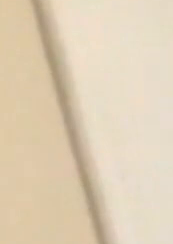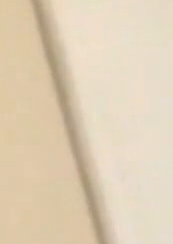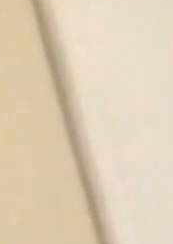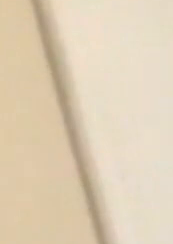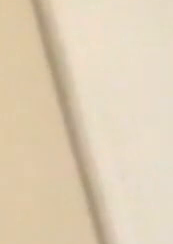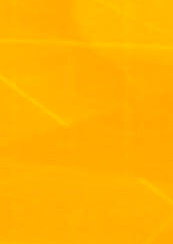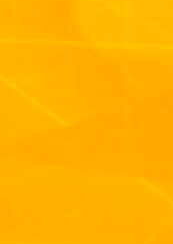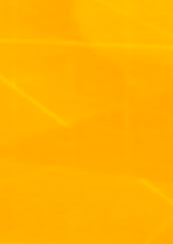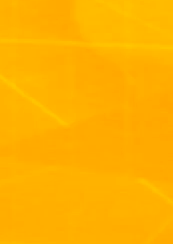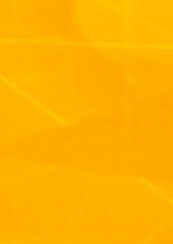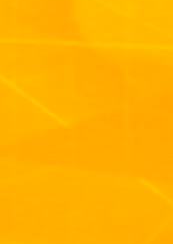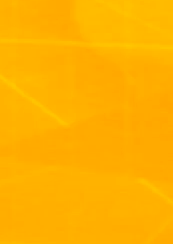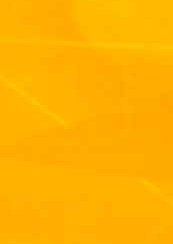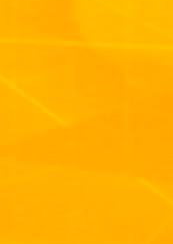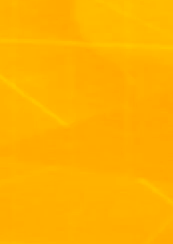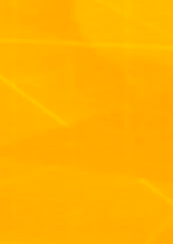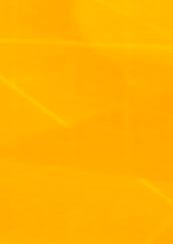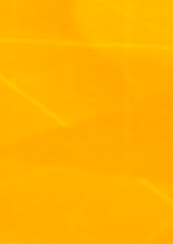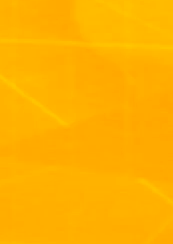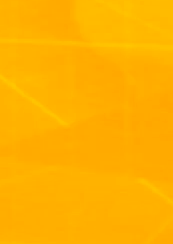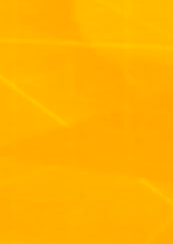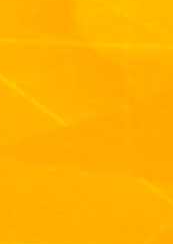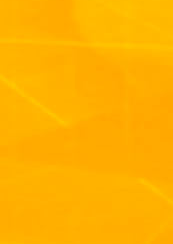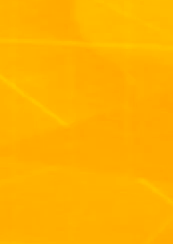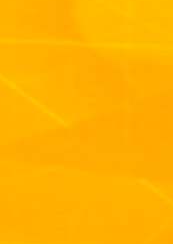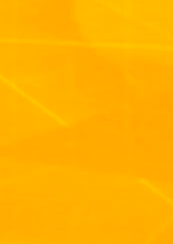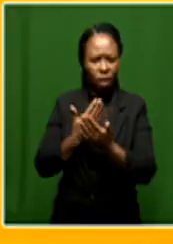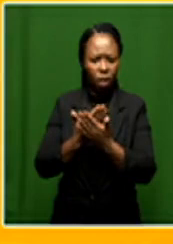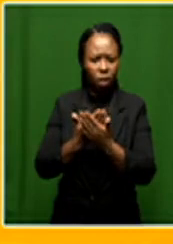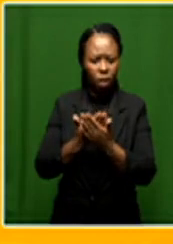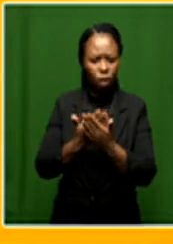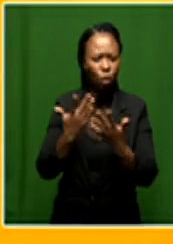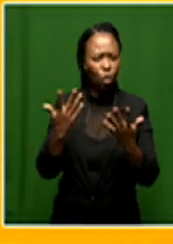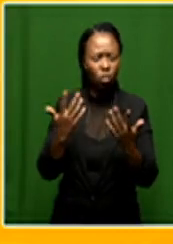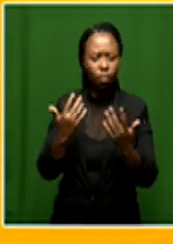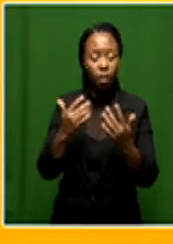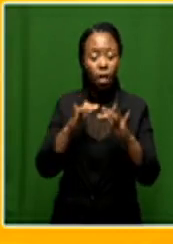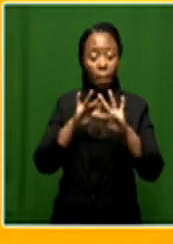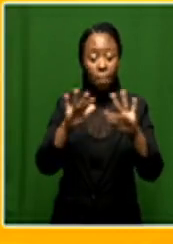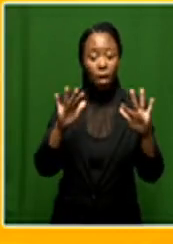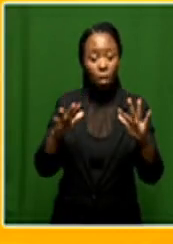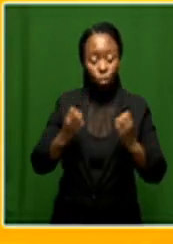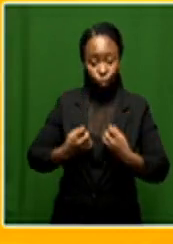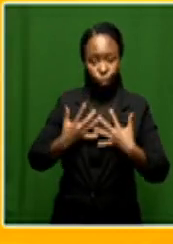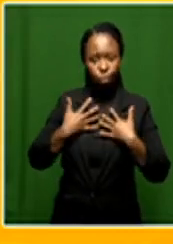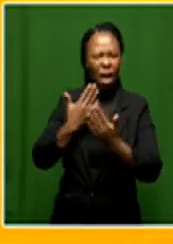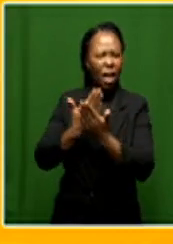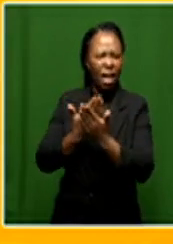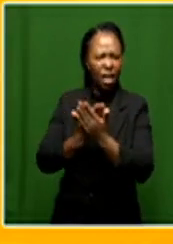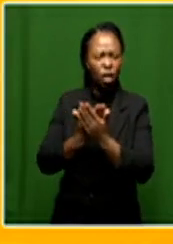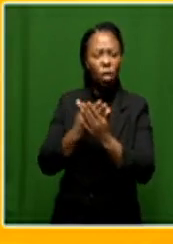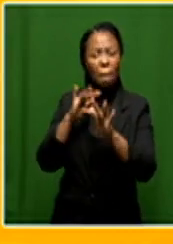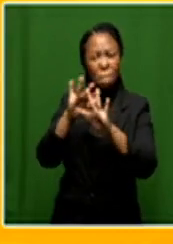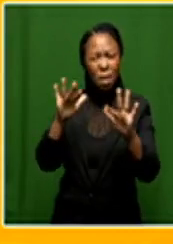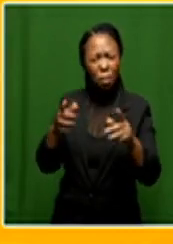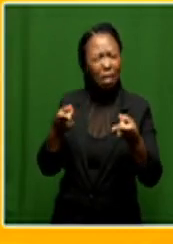Valley fever can be transmitted to humans, as you've also pointed out. How dangerous is this viral disease to